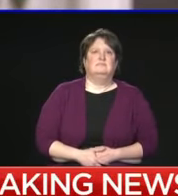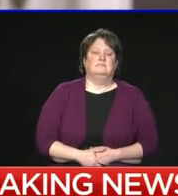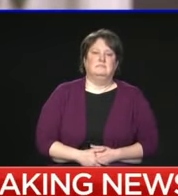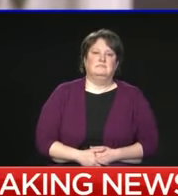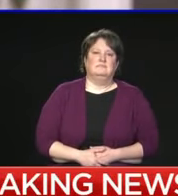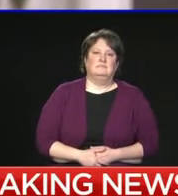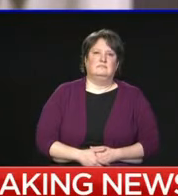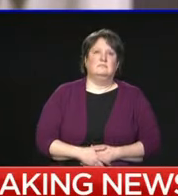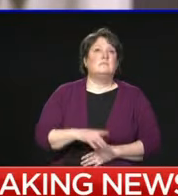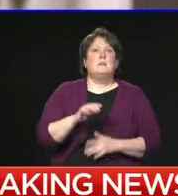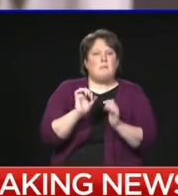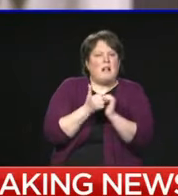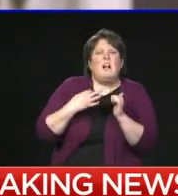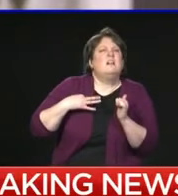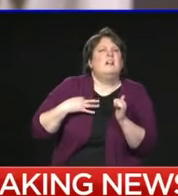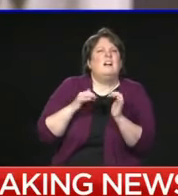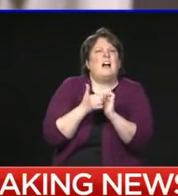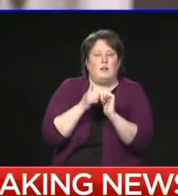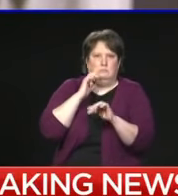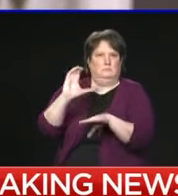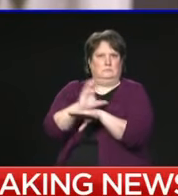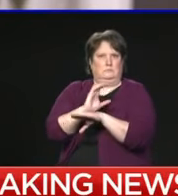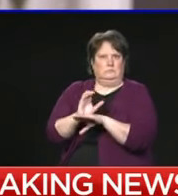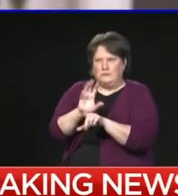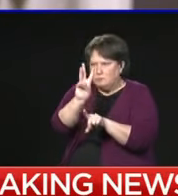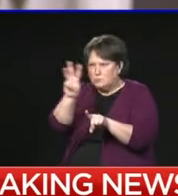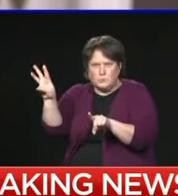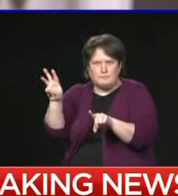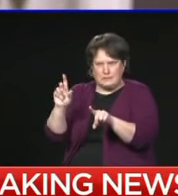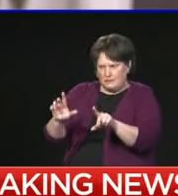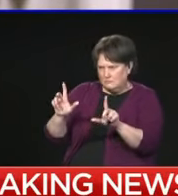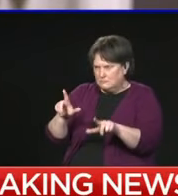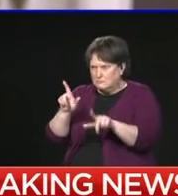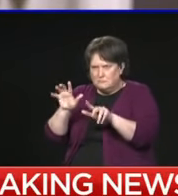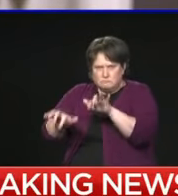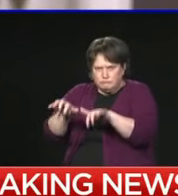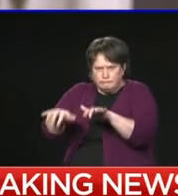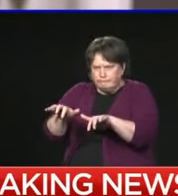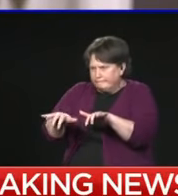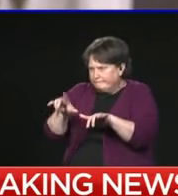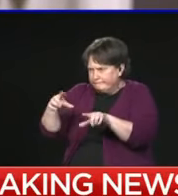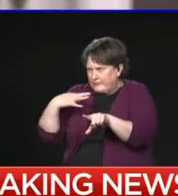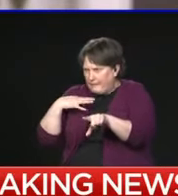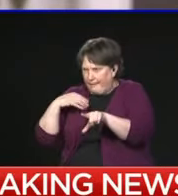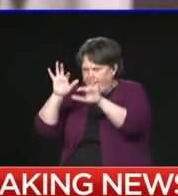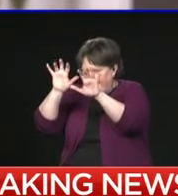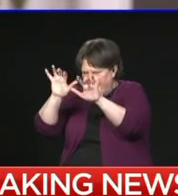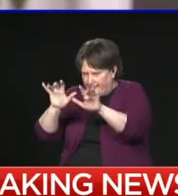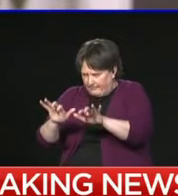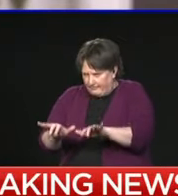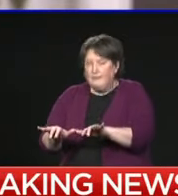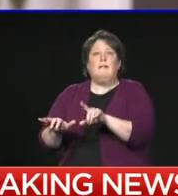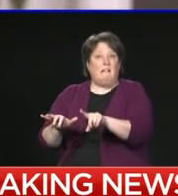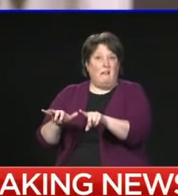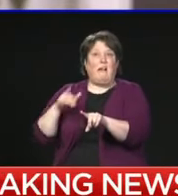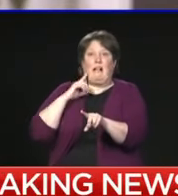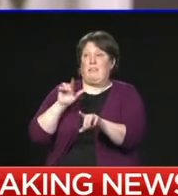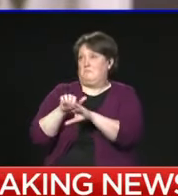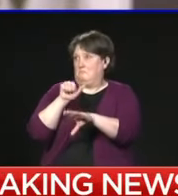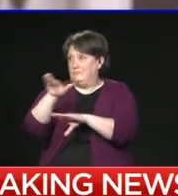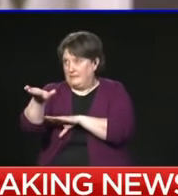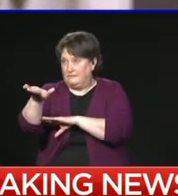sera lancé le plus rapidement possible. Et les gens commenceront à recevoir de l'argent dans les 10 jours après avoir présenté leur